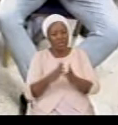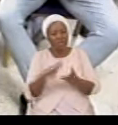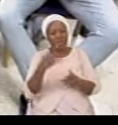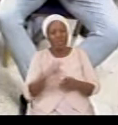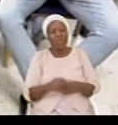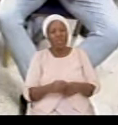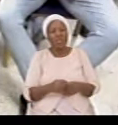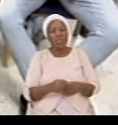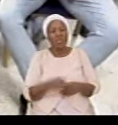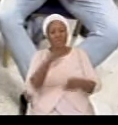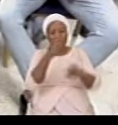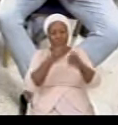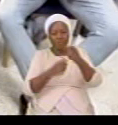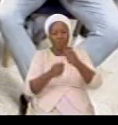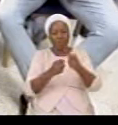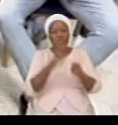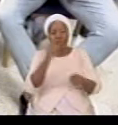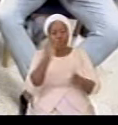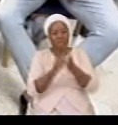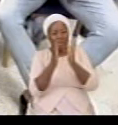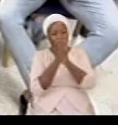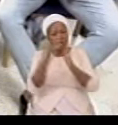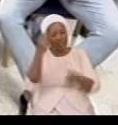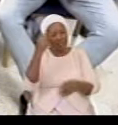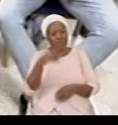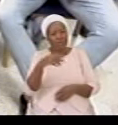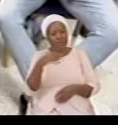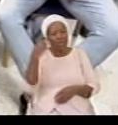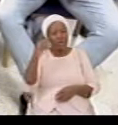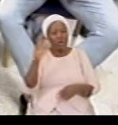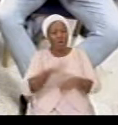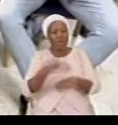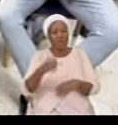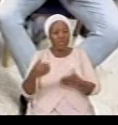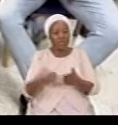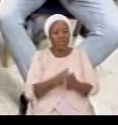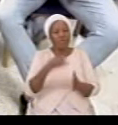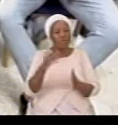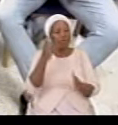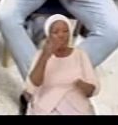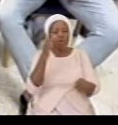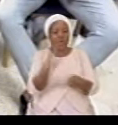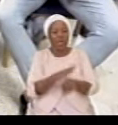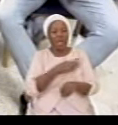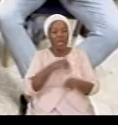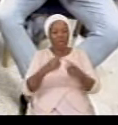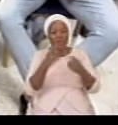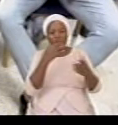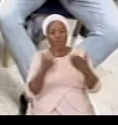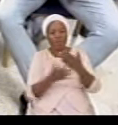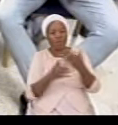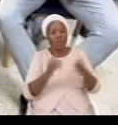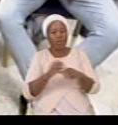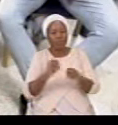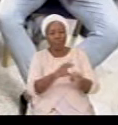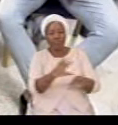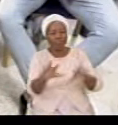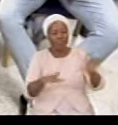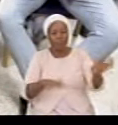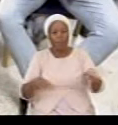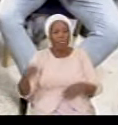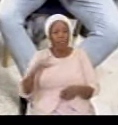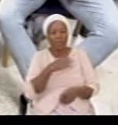the mediator of the new covenant, and to the blood of sprinkling